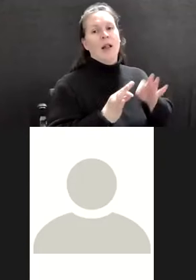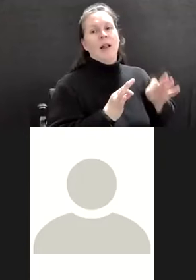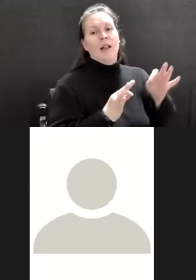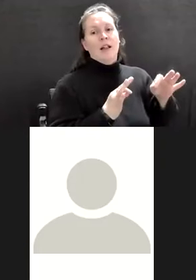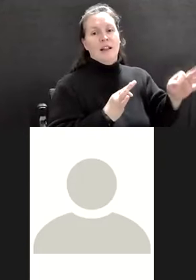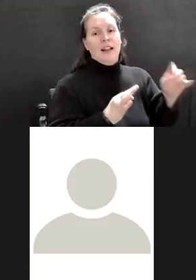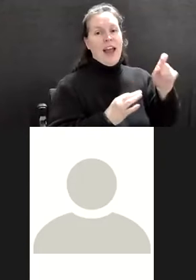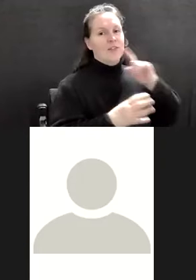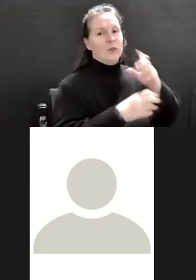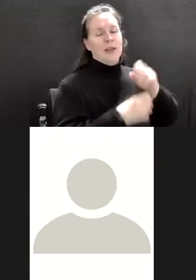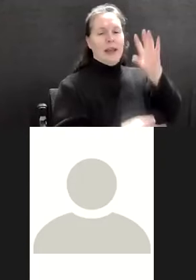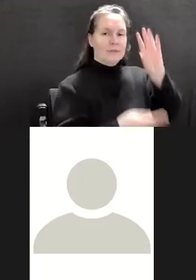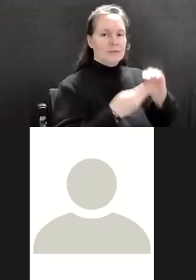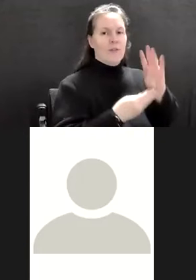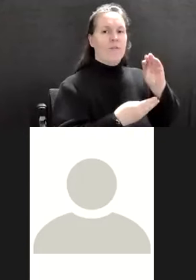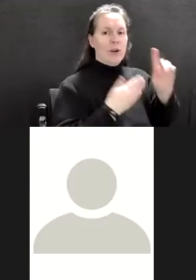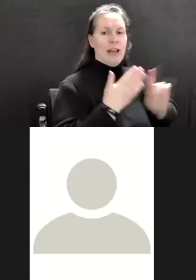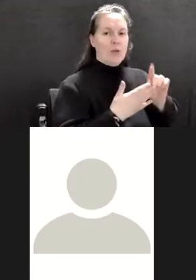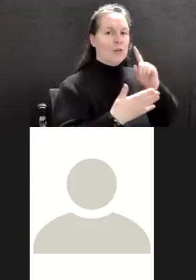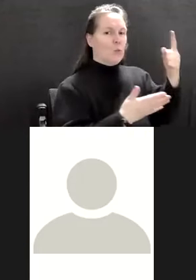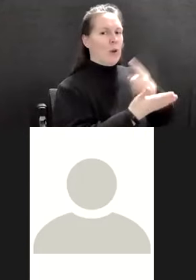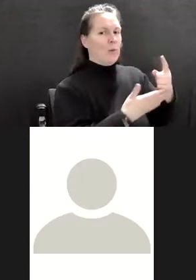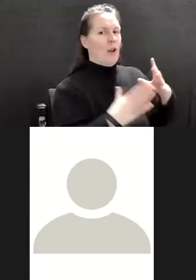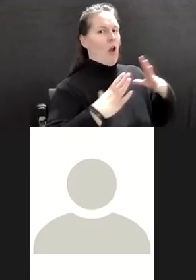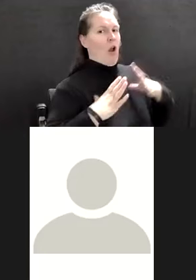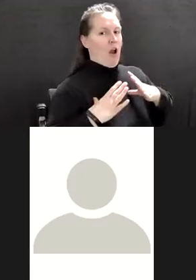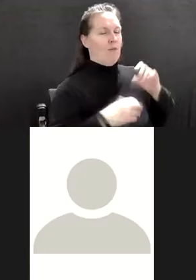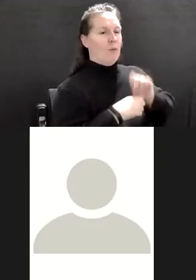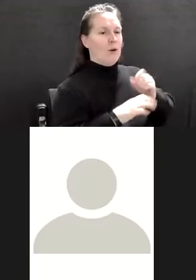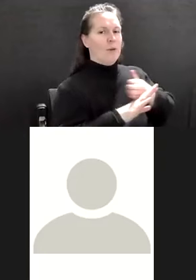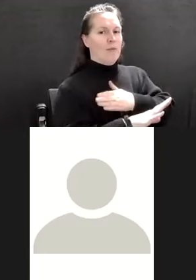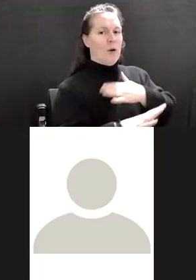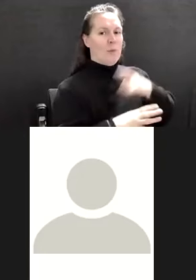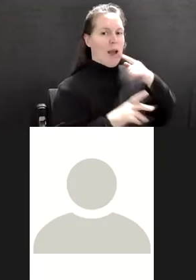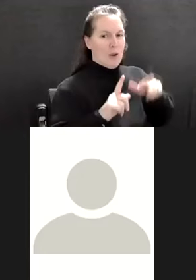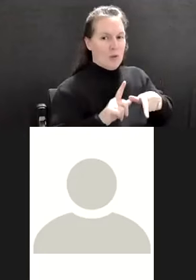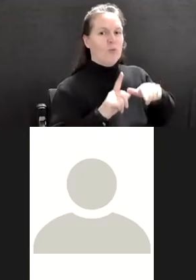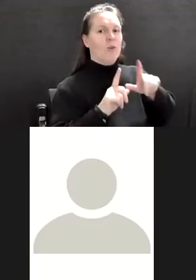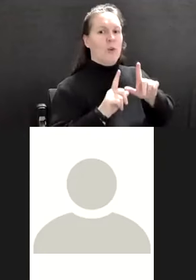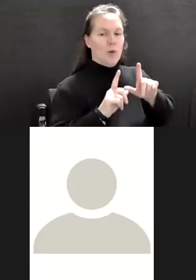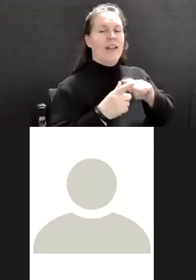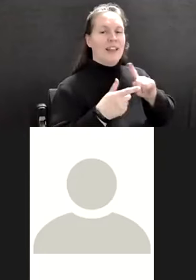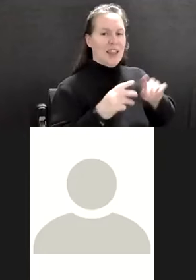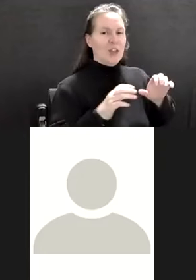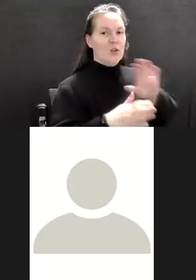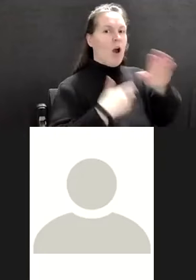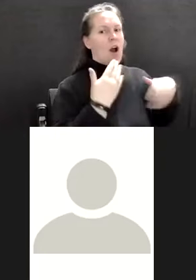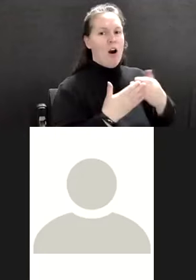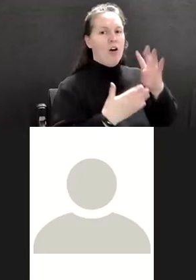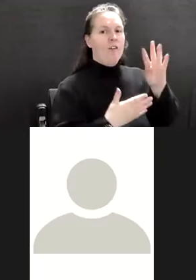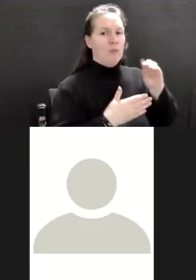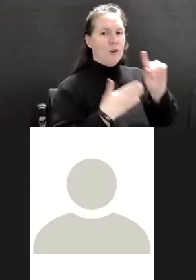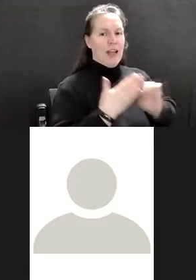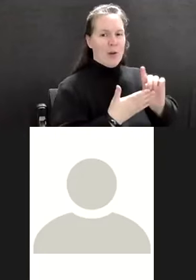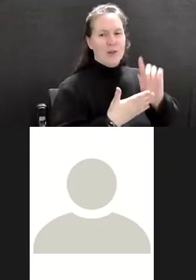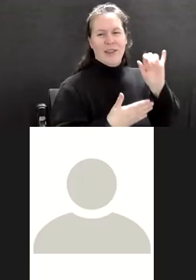continuing education. I'm going to take a week off of work before my renewal and do all 40 hours there. I think that's